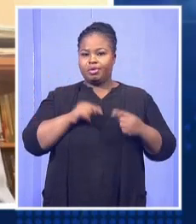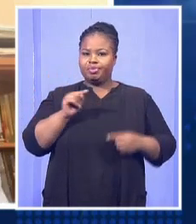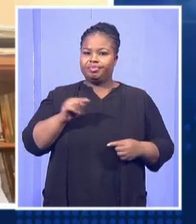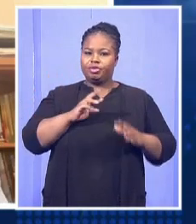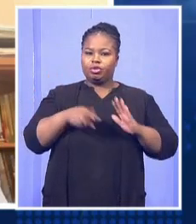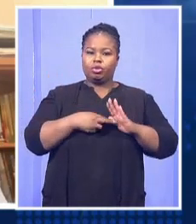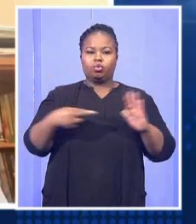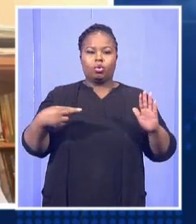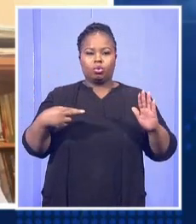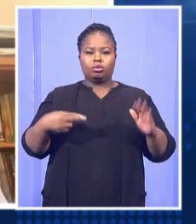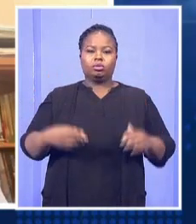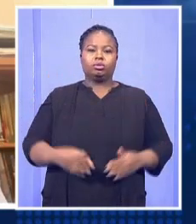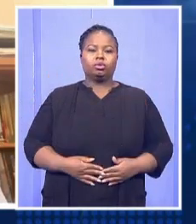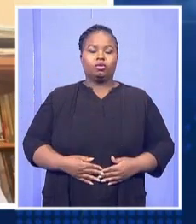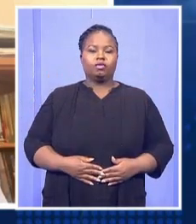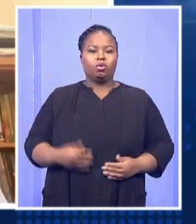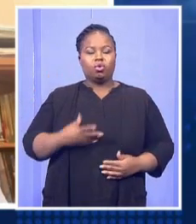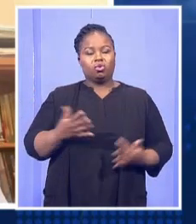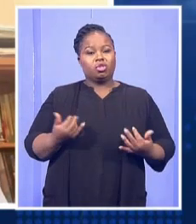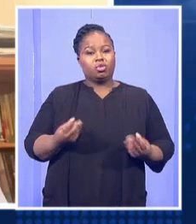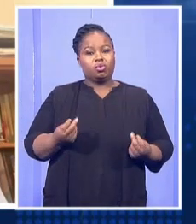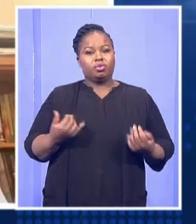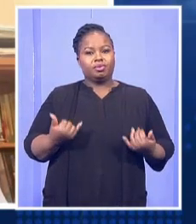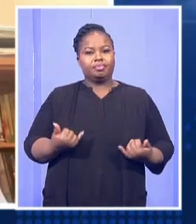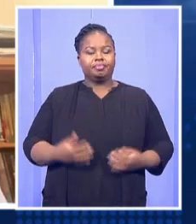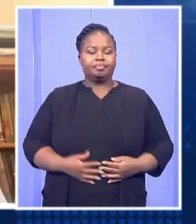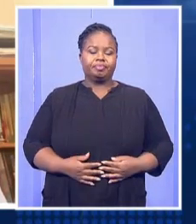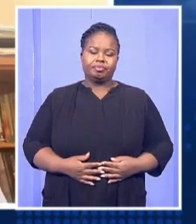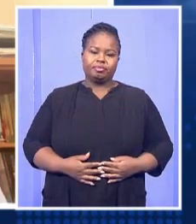of monarchies in modern day?